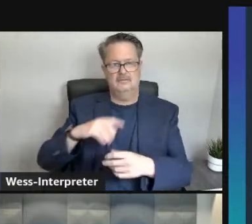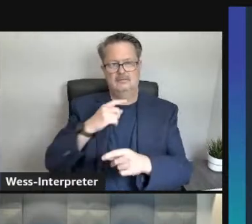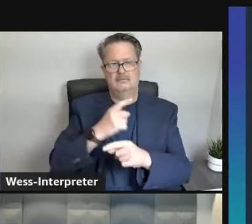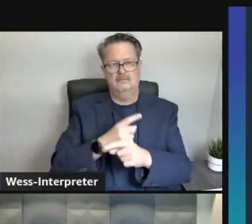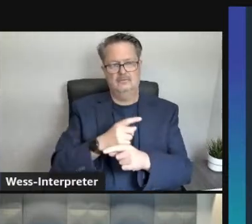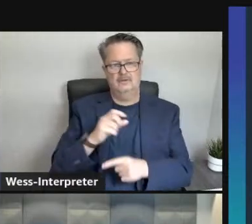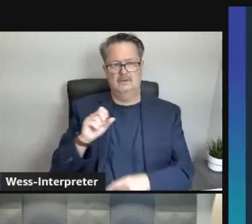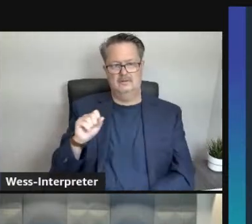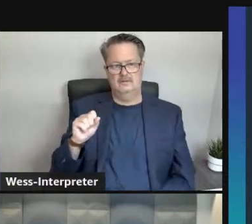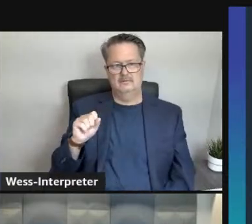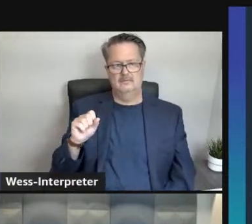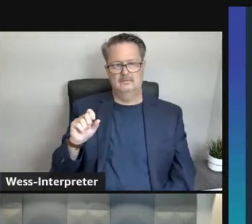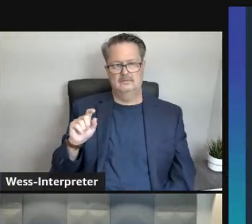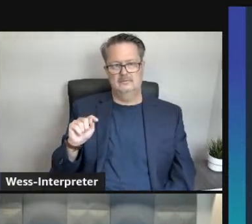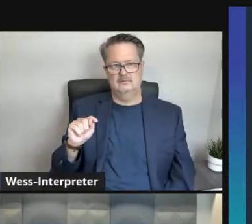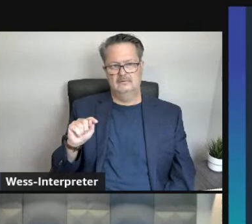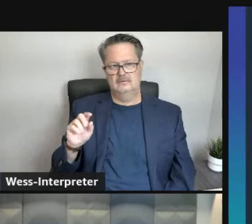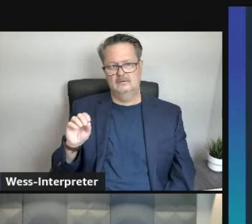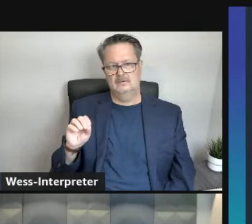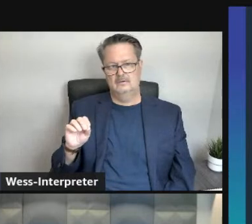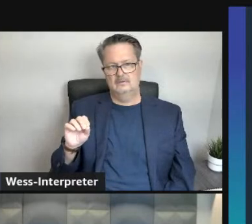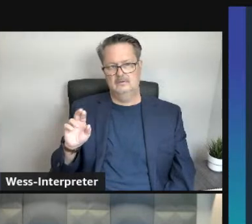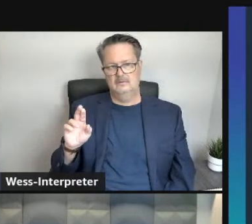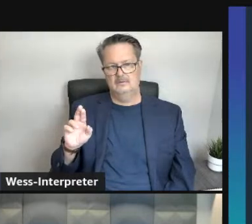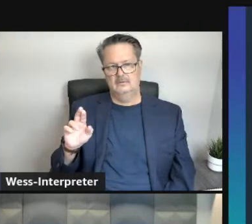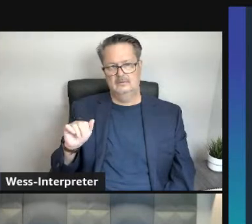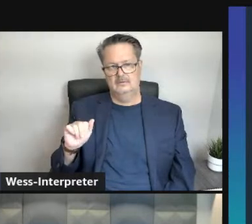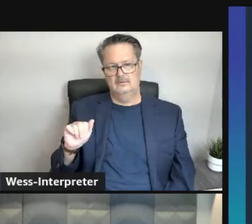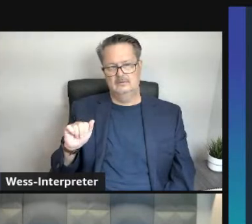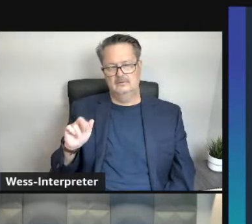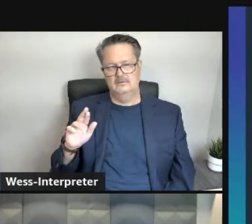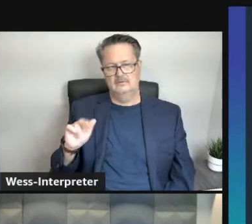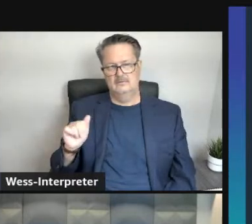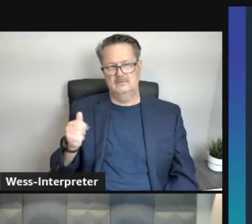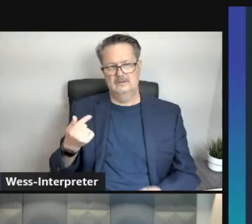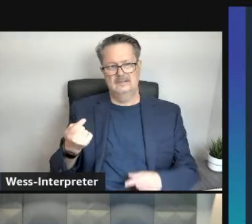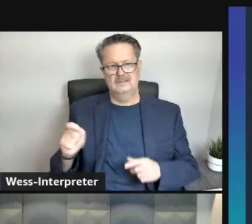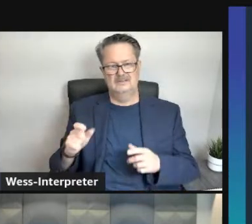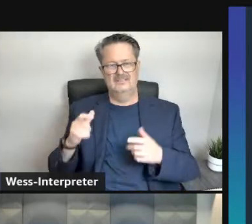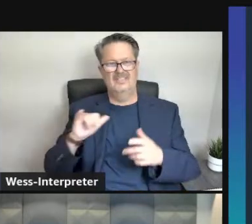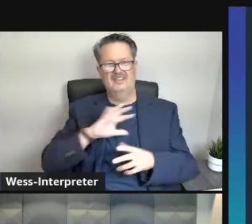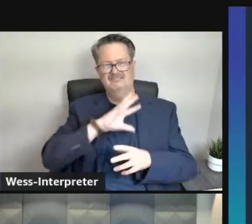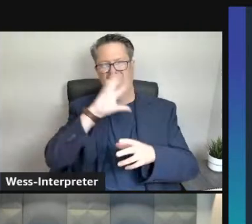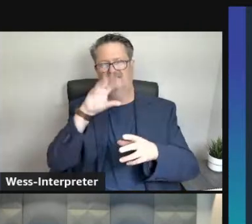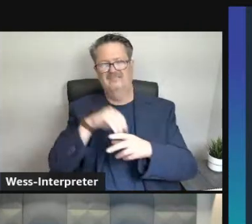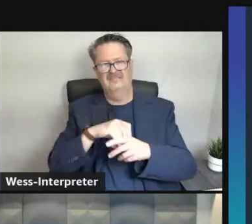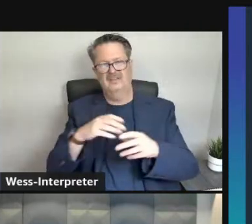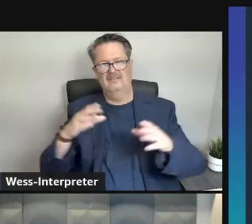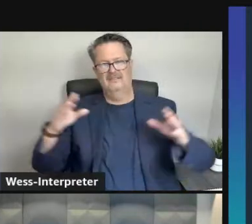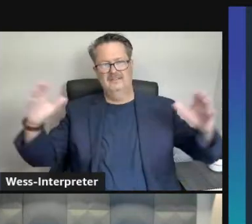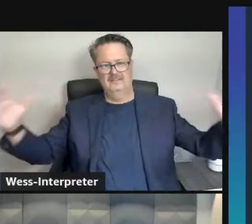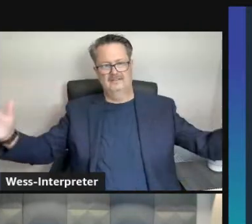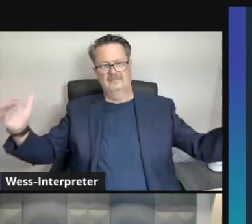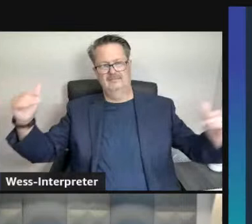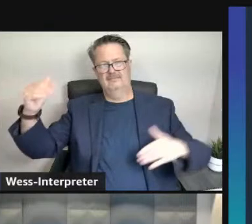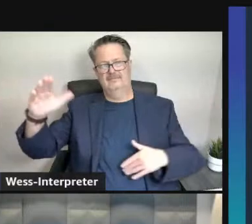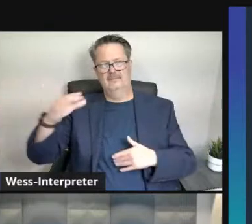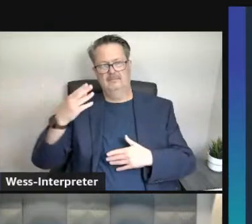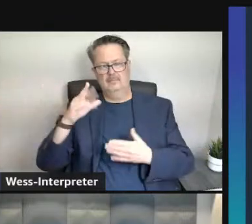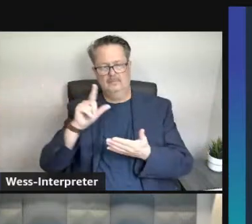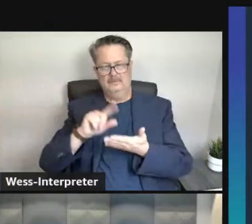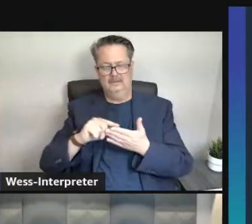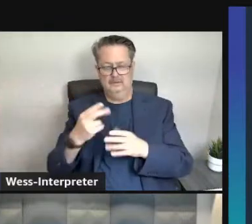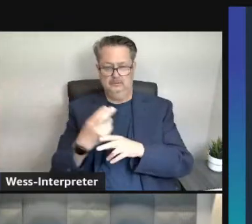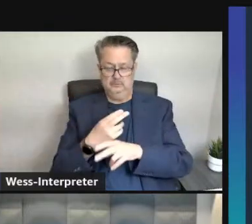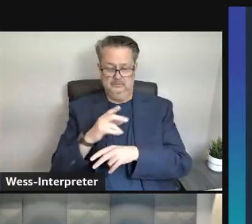compute. Everything is part of these examples that we built within the Data on EKS blueprint. So by using these